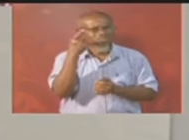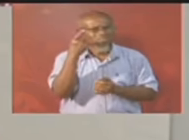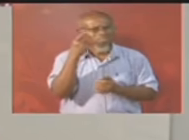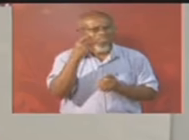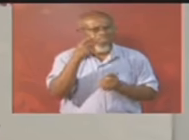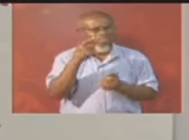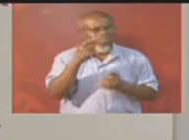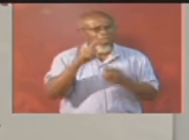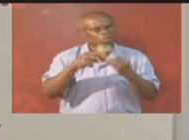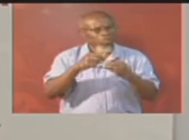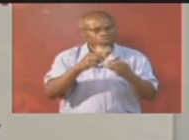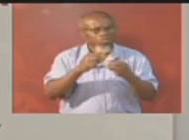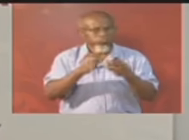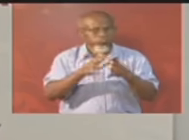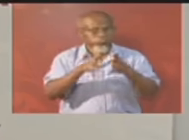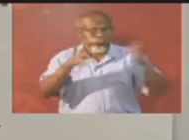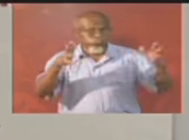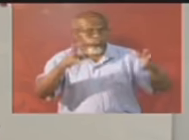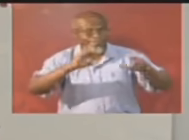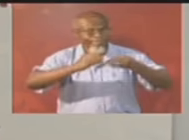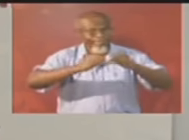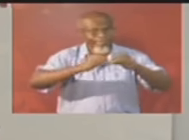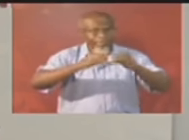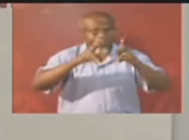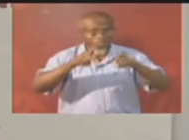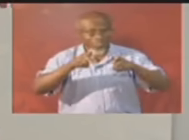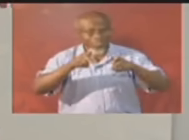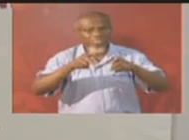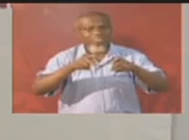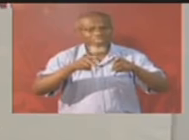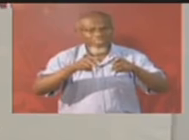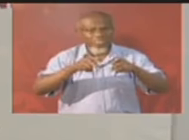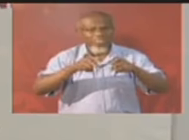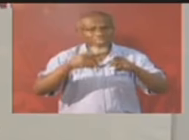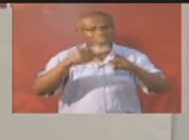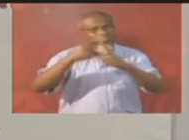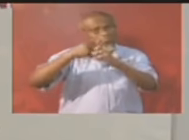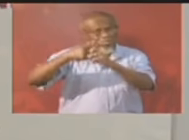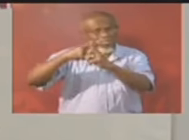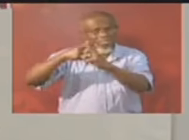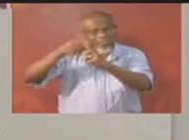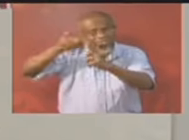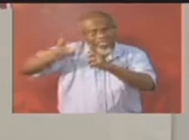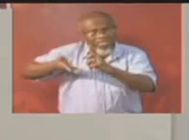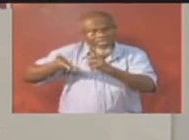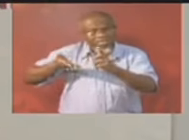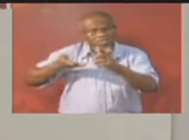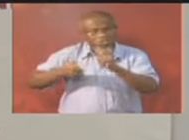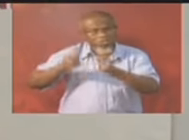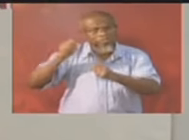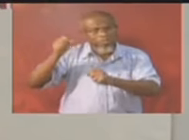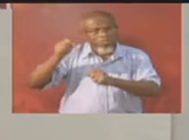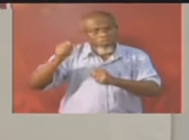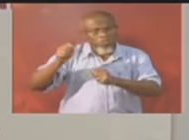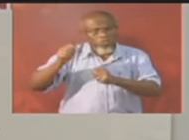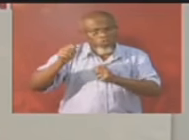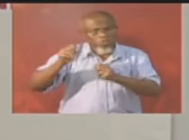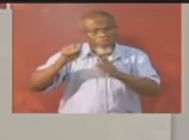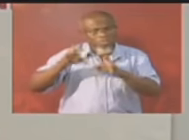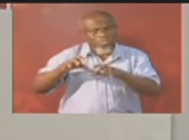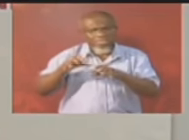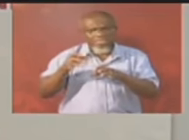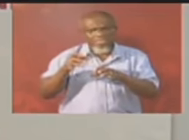we are currently designating as active in the population, the ability to home or